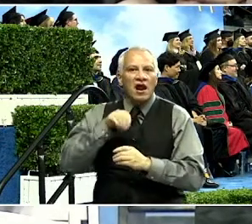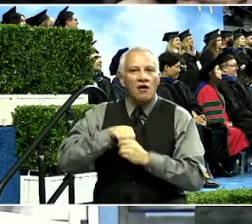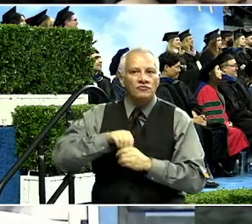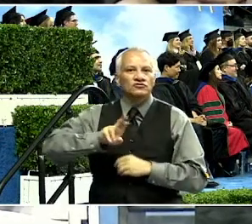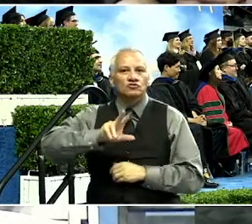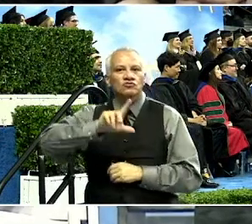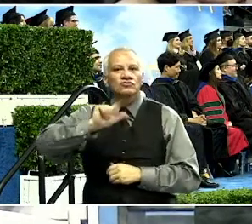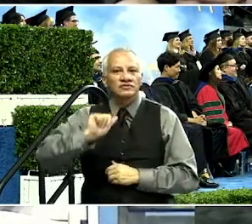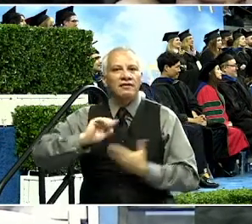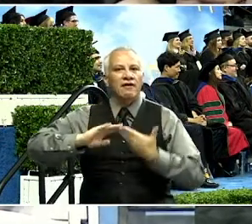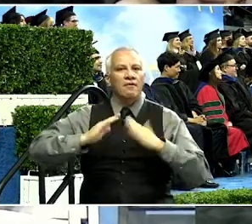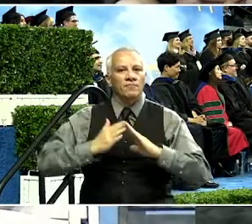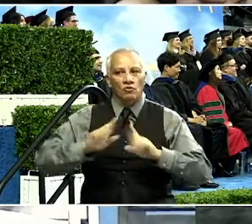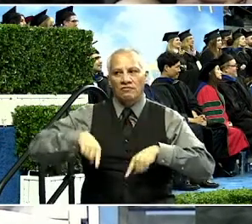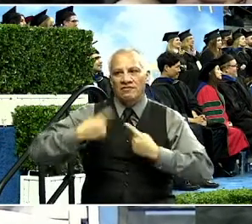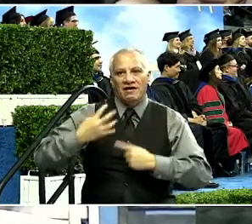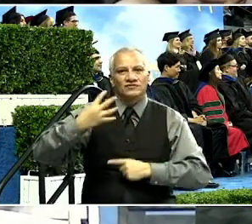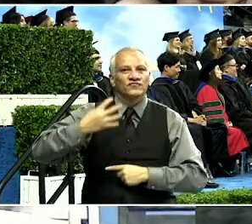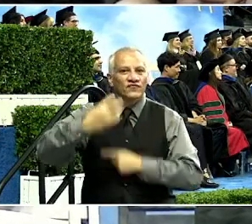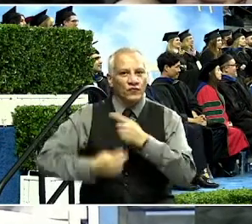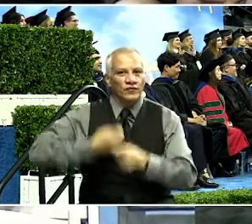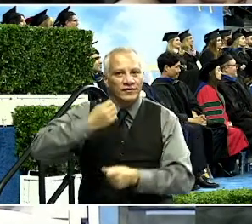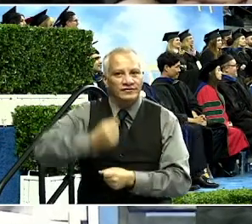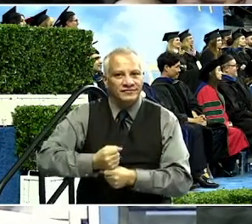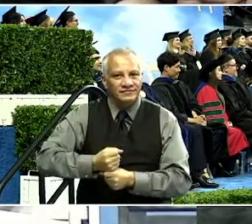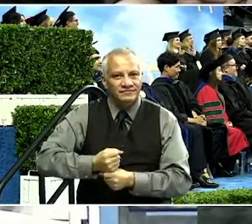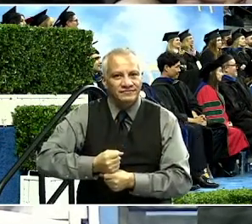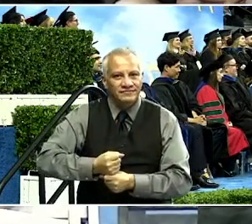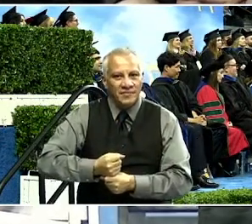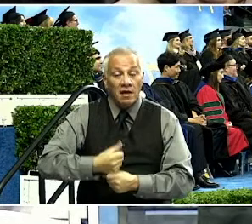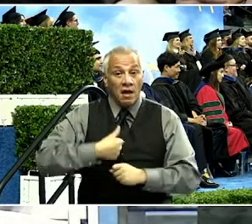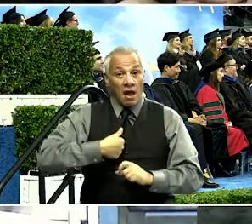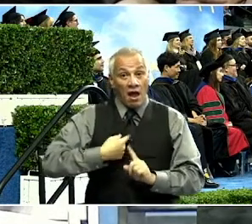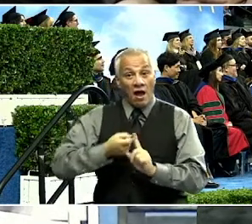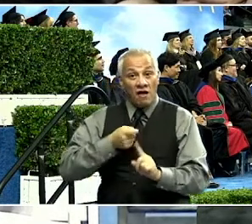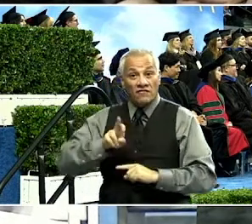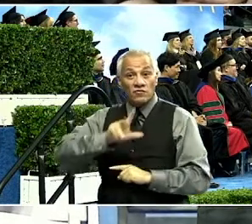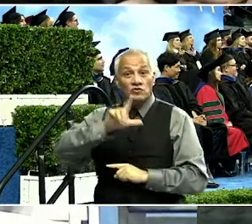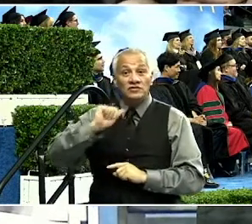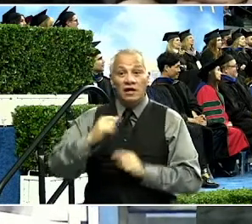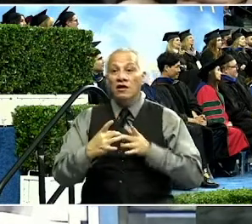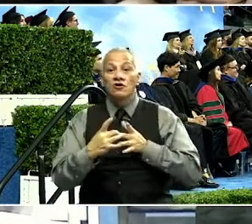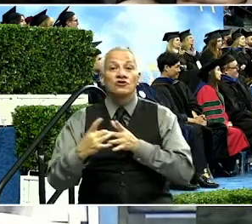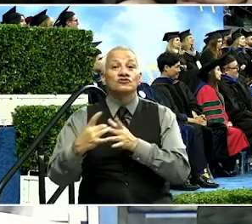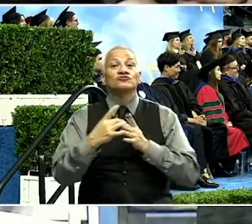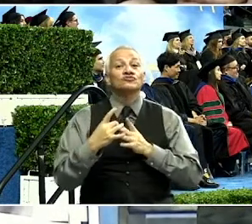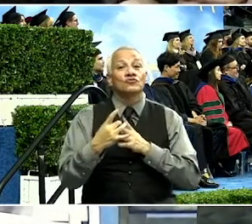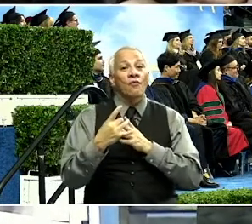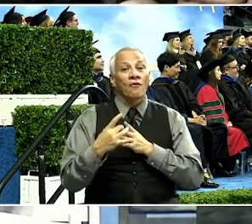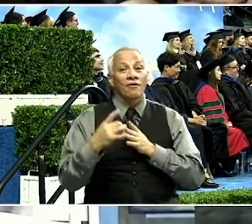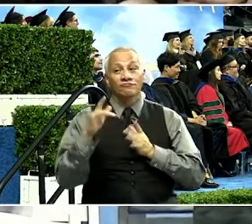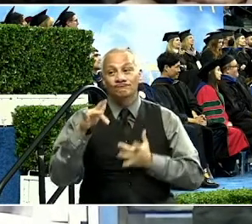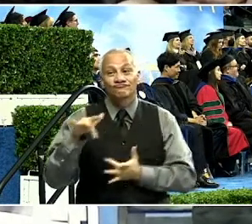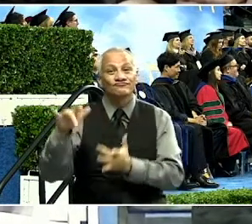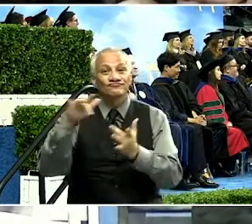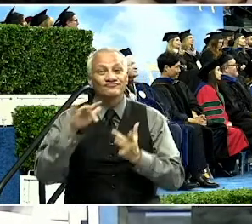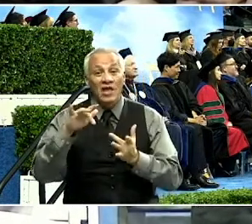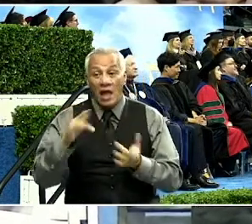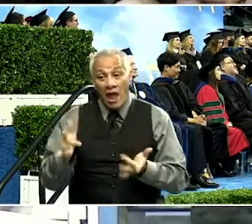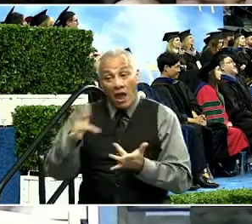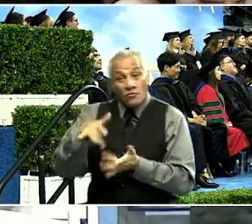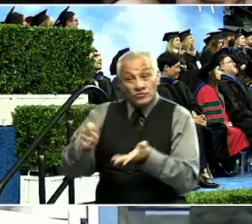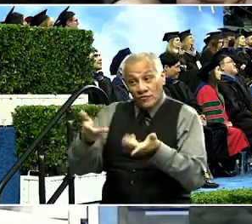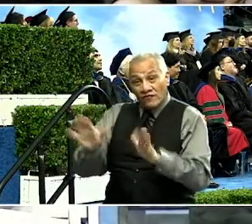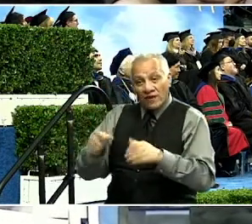community these past 4 years. I am a UCLA campus tour guide, and at the end of every tour, I tell